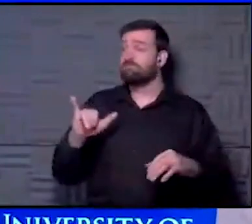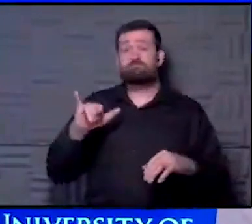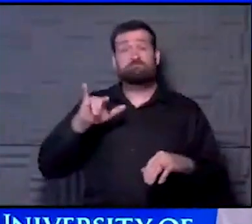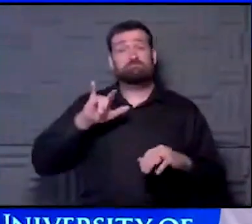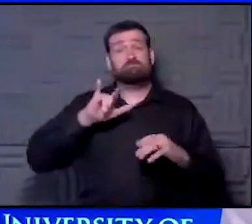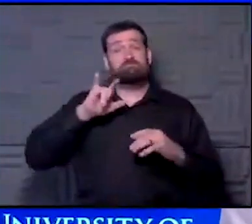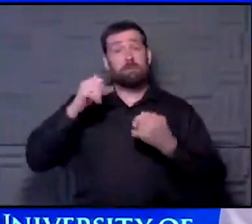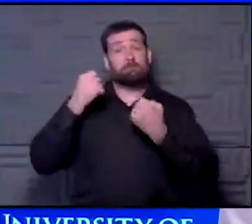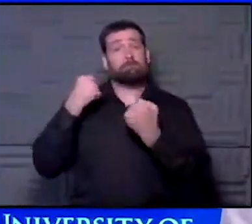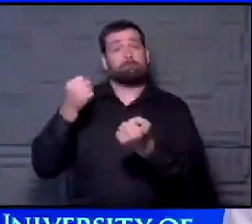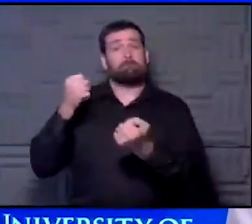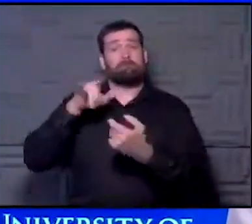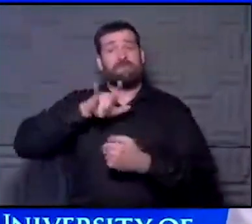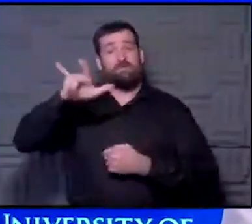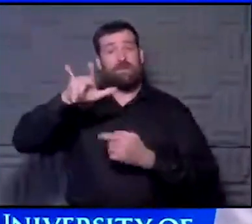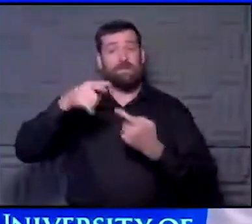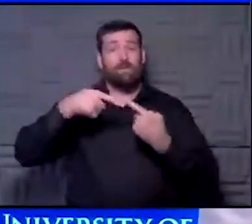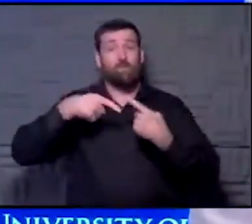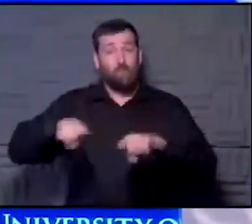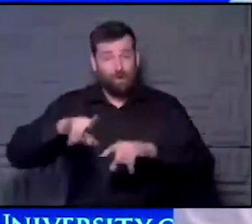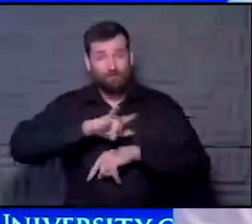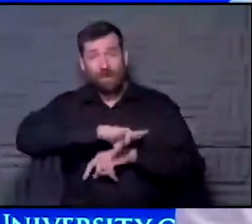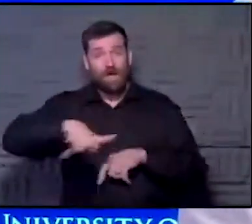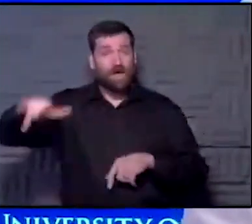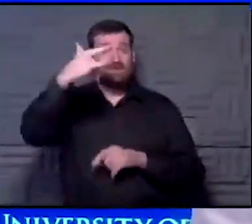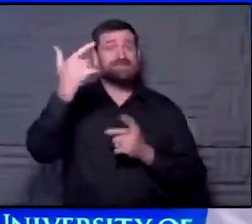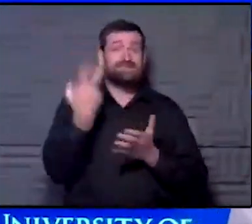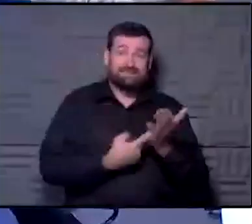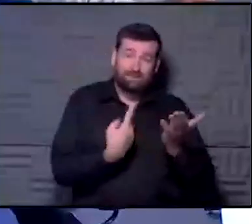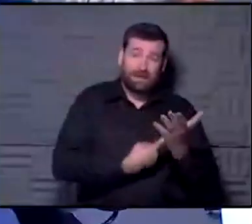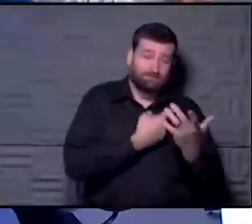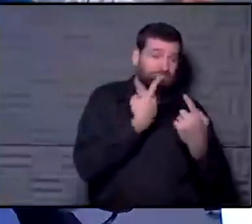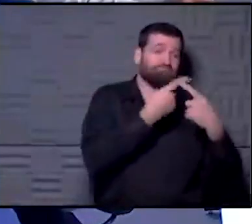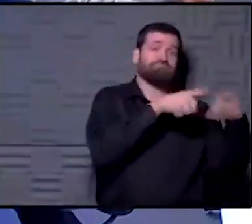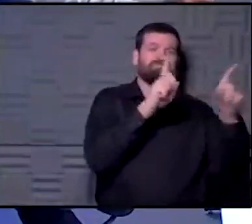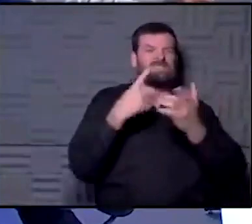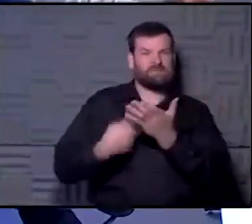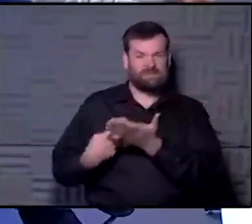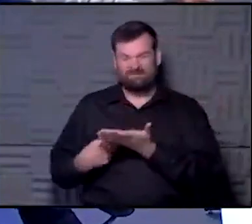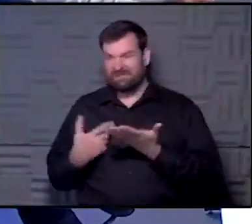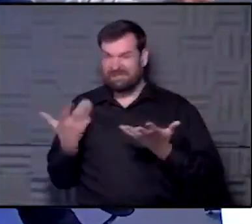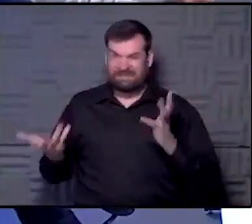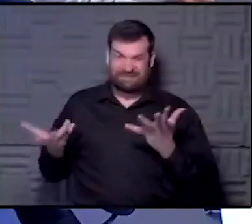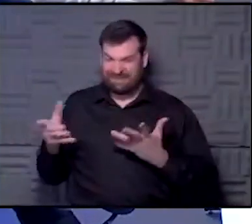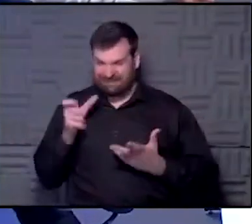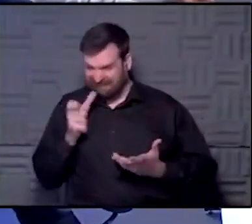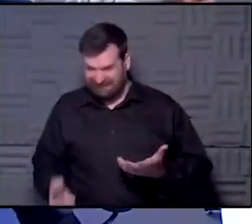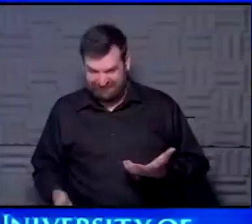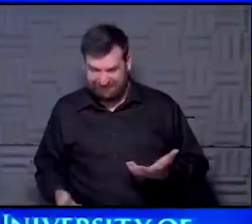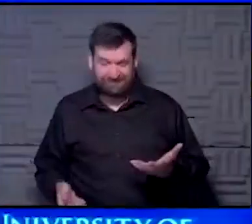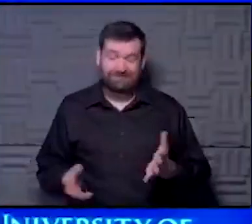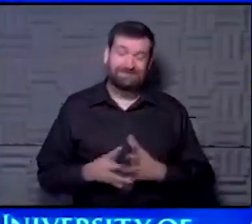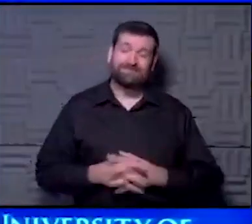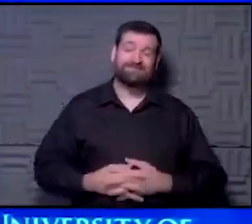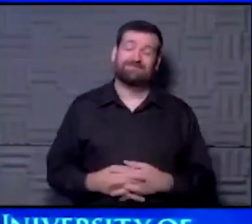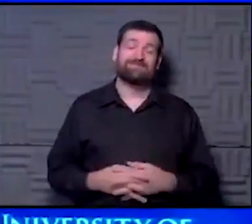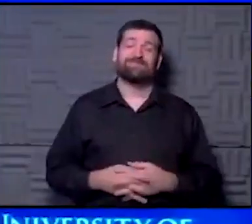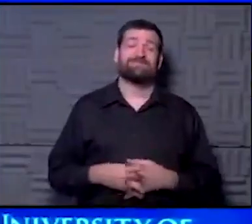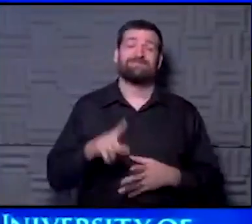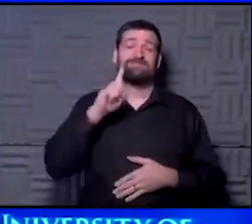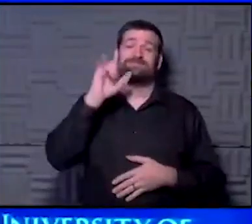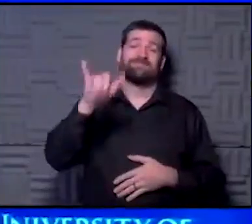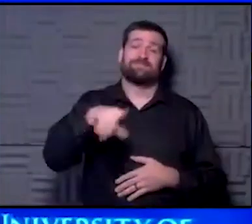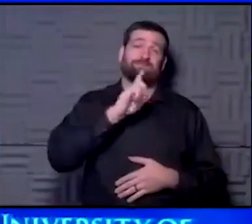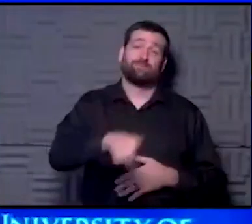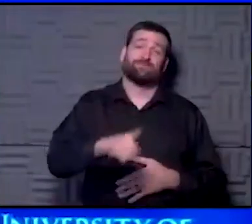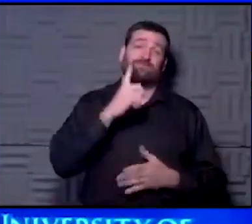fly it, and sometimes the parts fit and sometimes they don't fit so good, and then you have to repair it while you're out in the air. And I think that's true